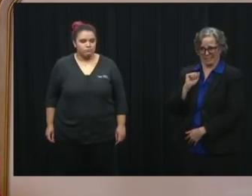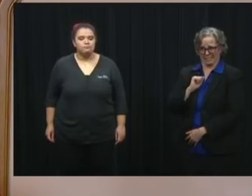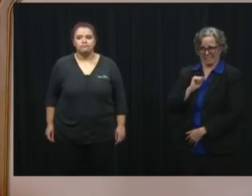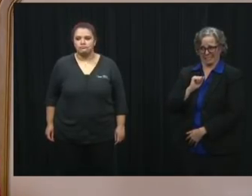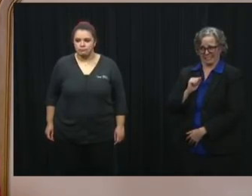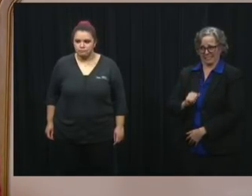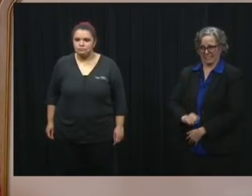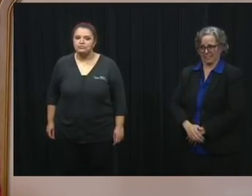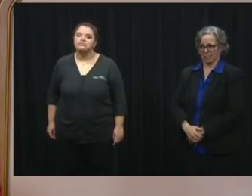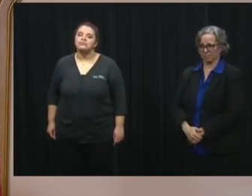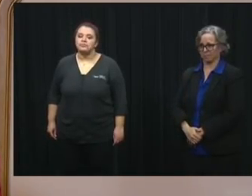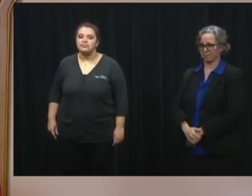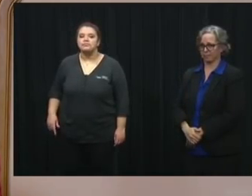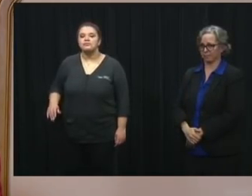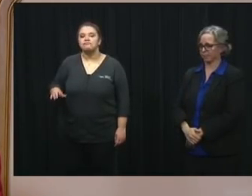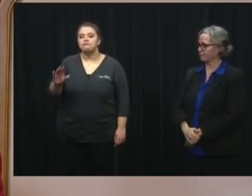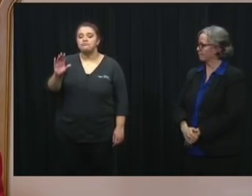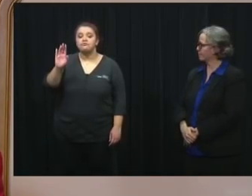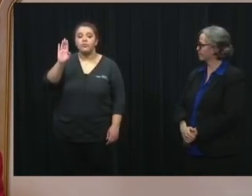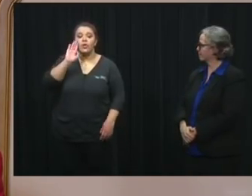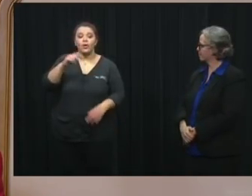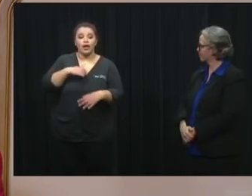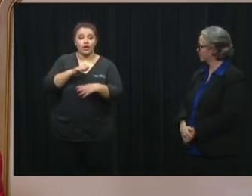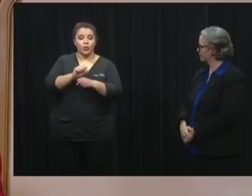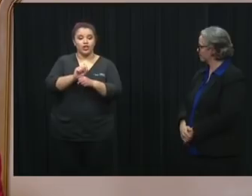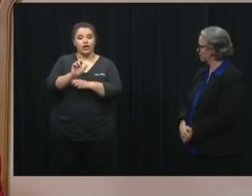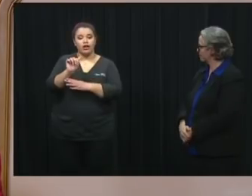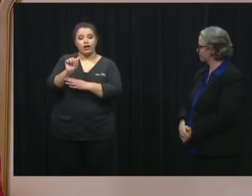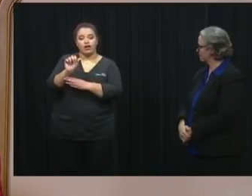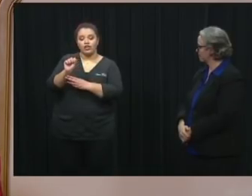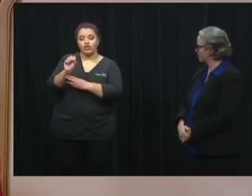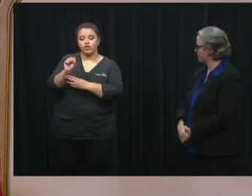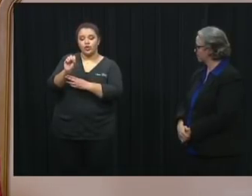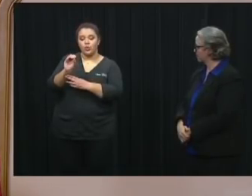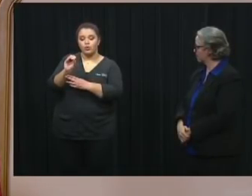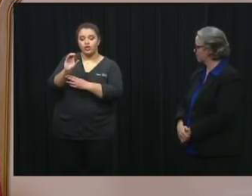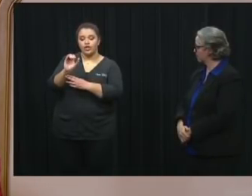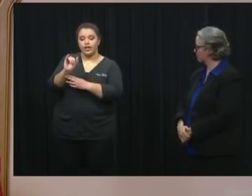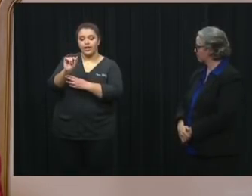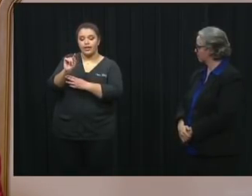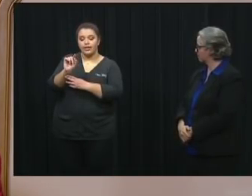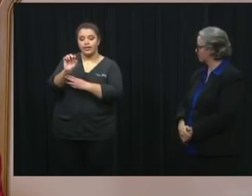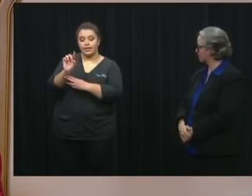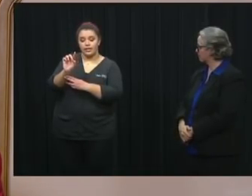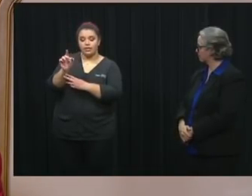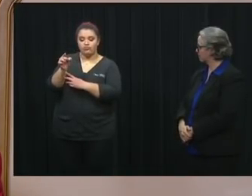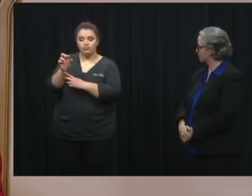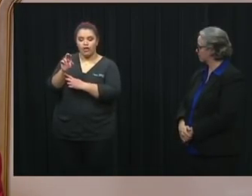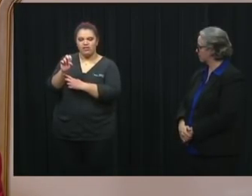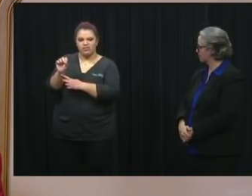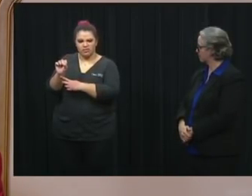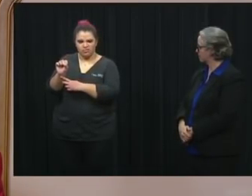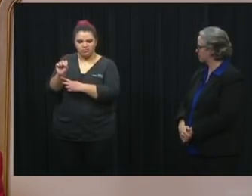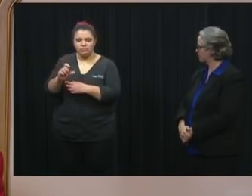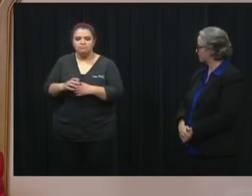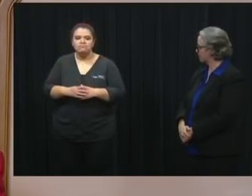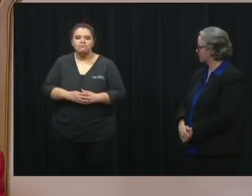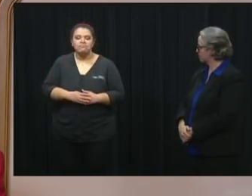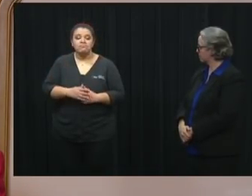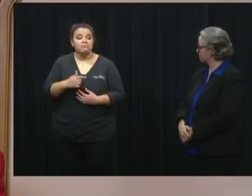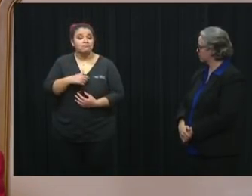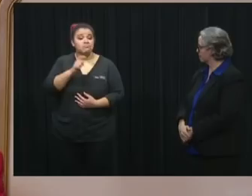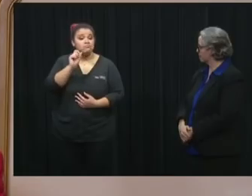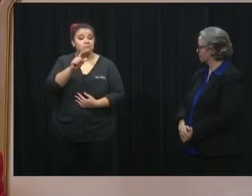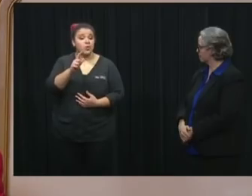Hi, Governor. Julie Carr-Smythe from the Associated Press. I just had a question on the order